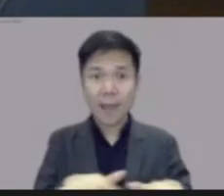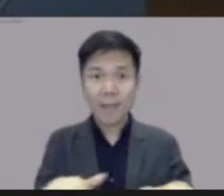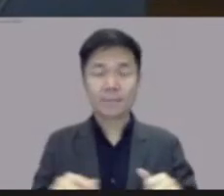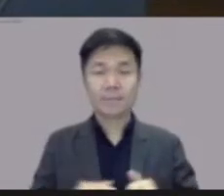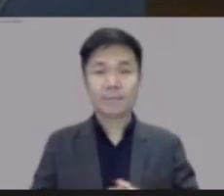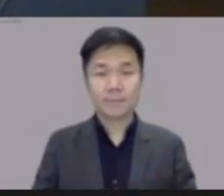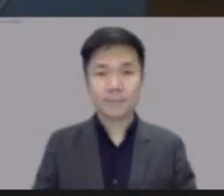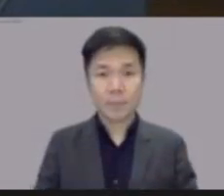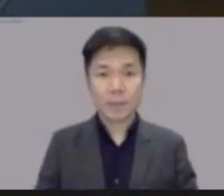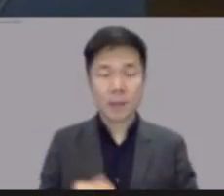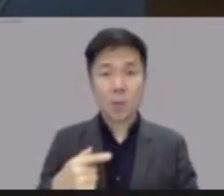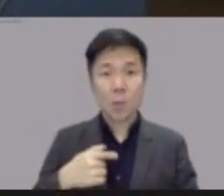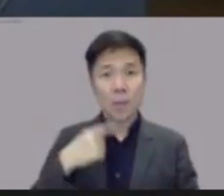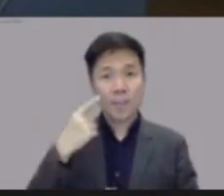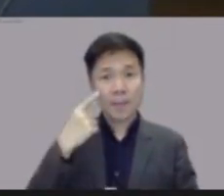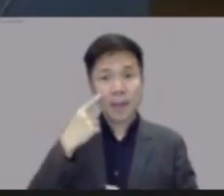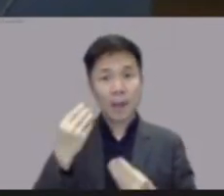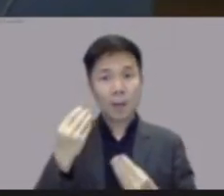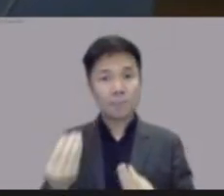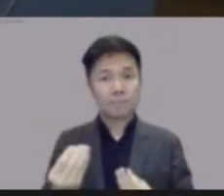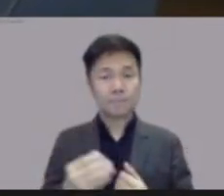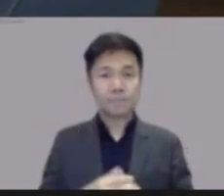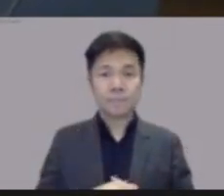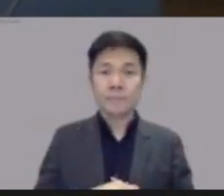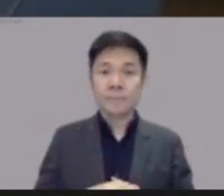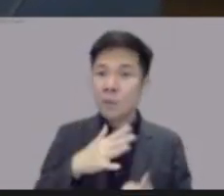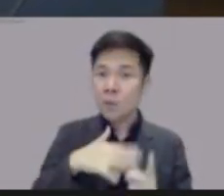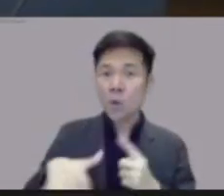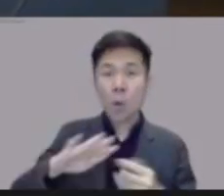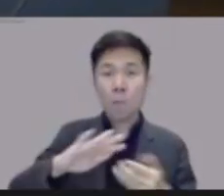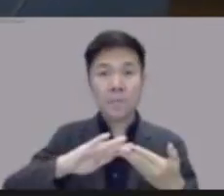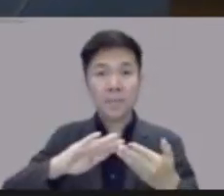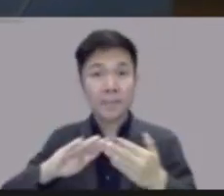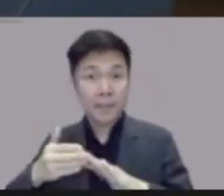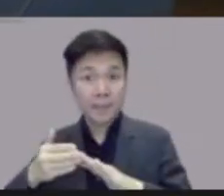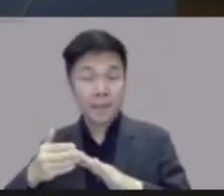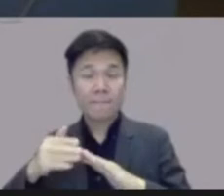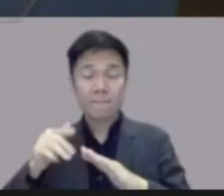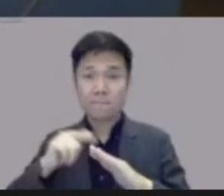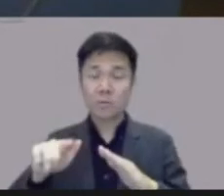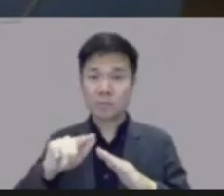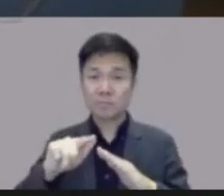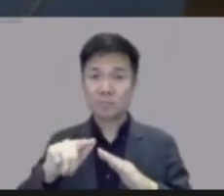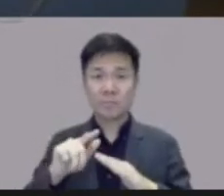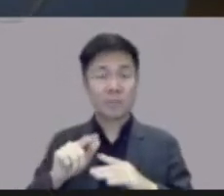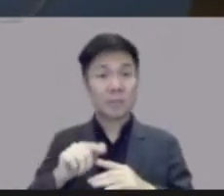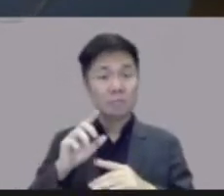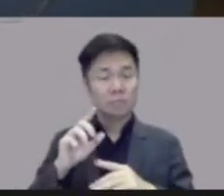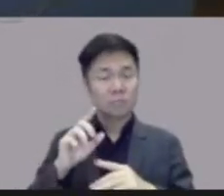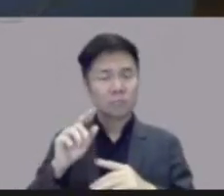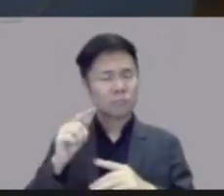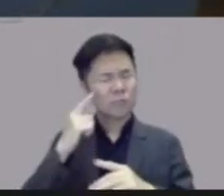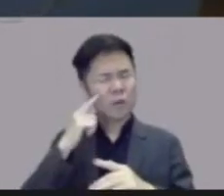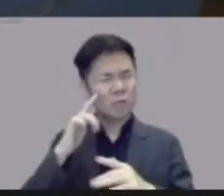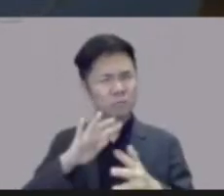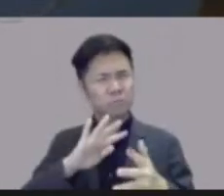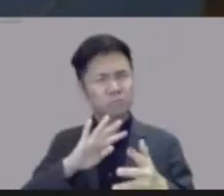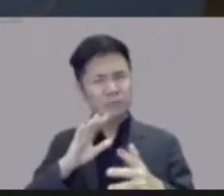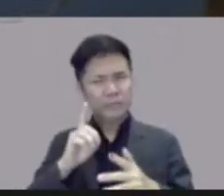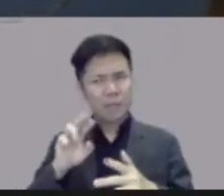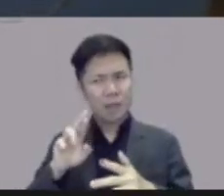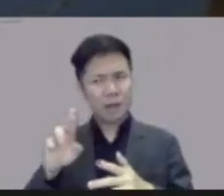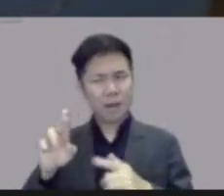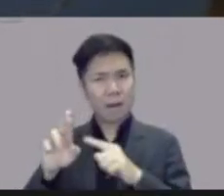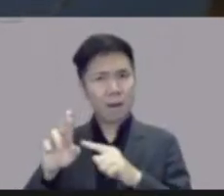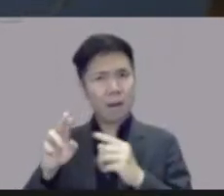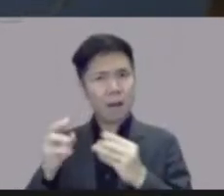resilience of communities to climate change related disasters is another measure which should be in the